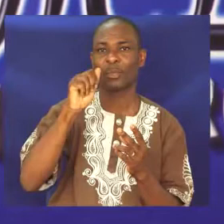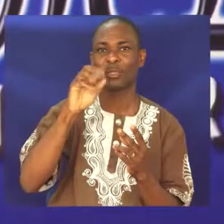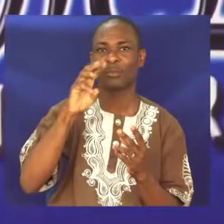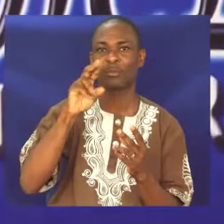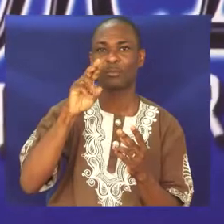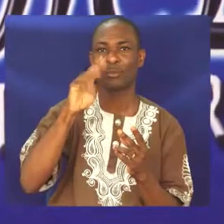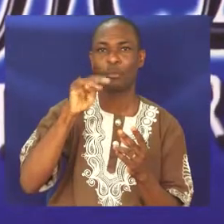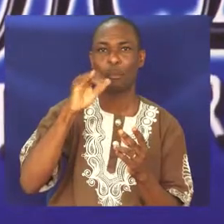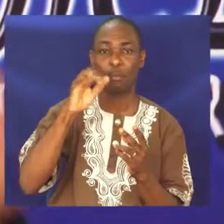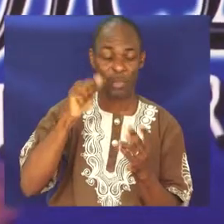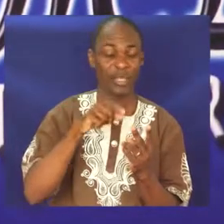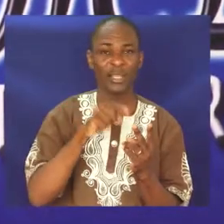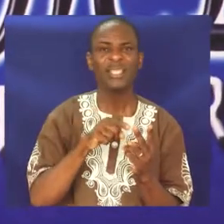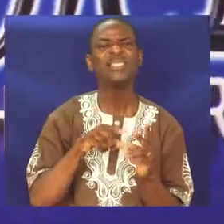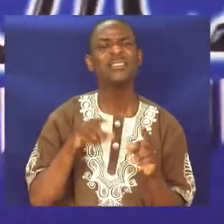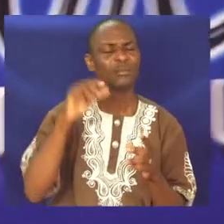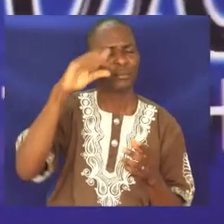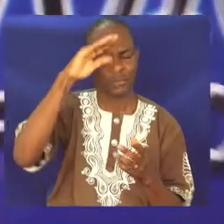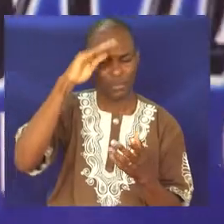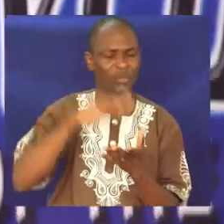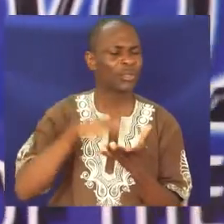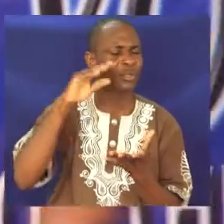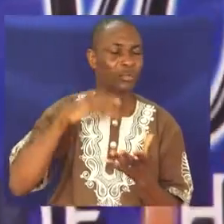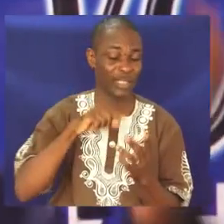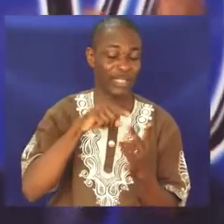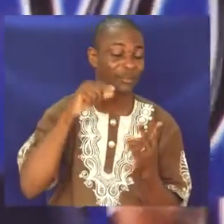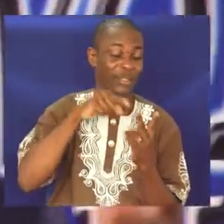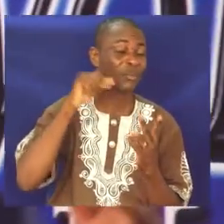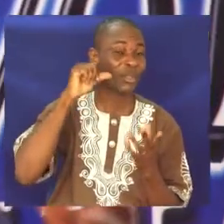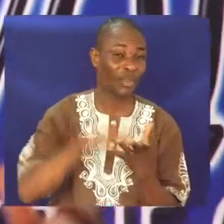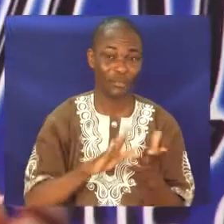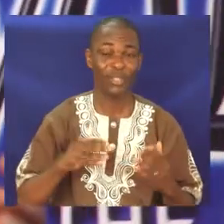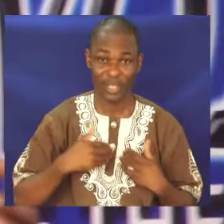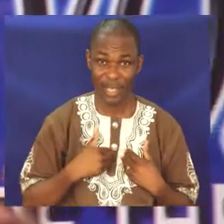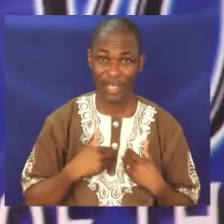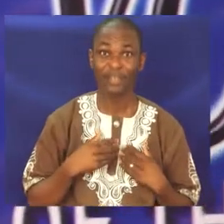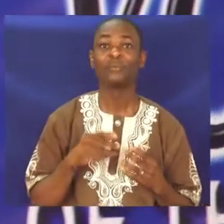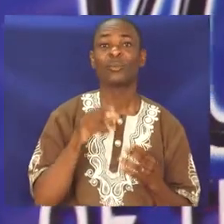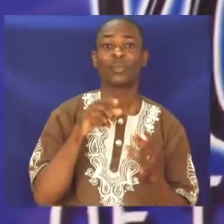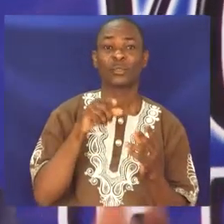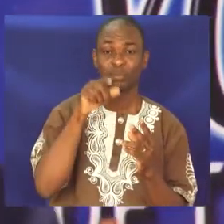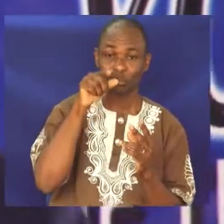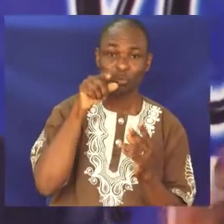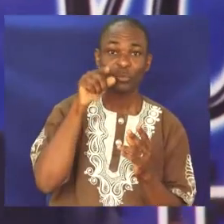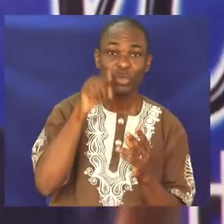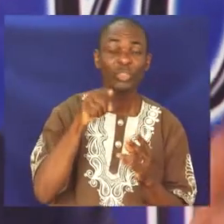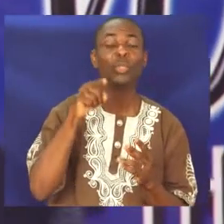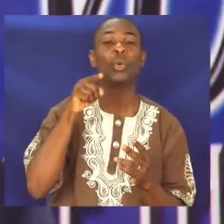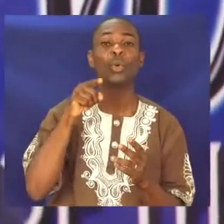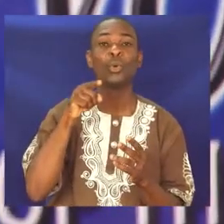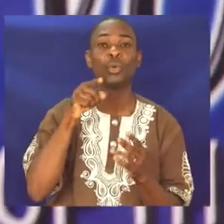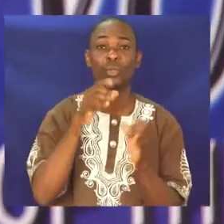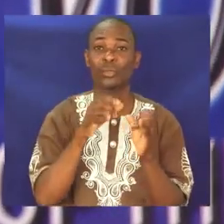eyere na wo ema party ye di nkunimi ye de na na kufu ado asisu a ye nyina ye gbo